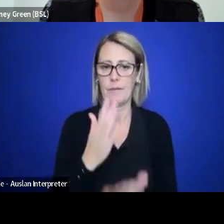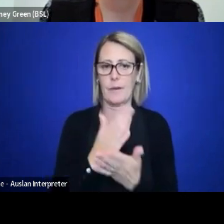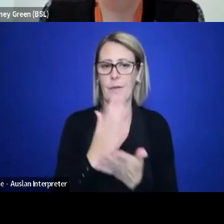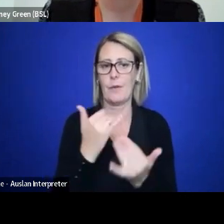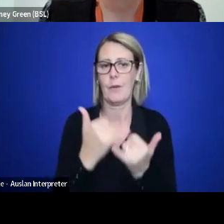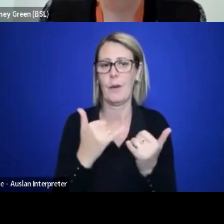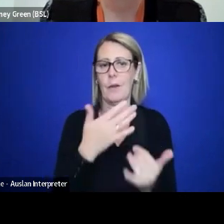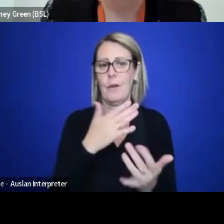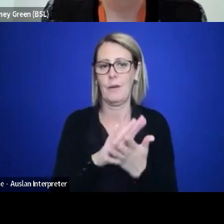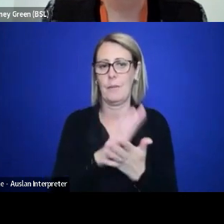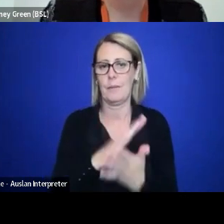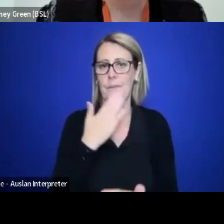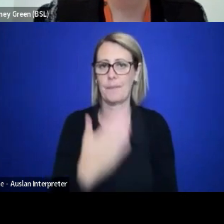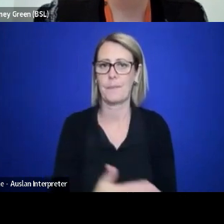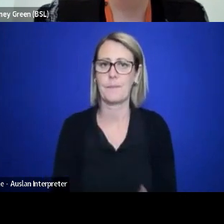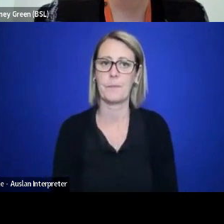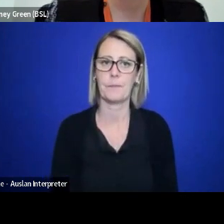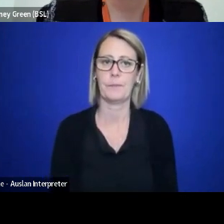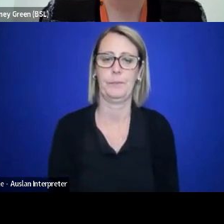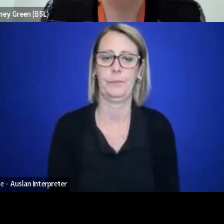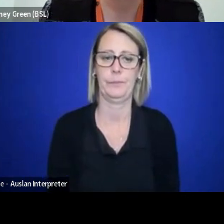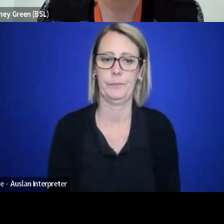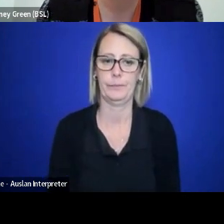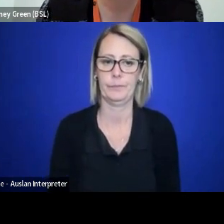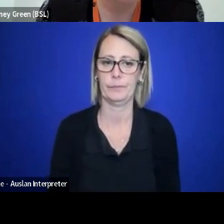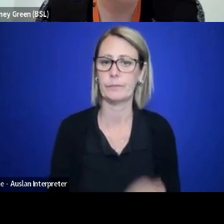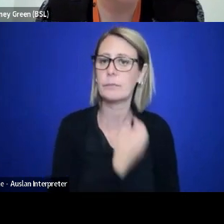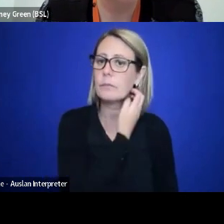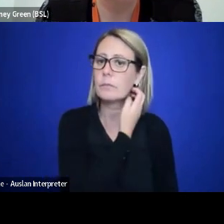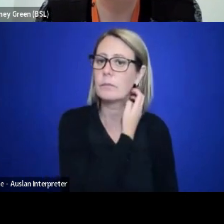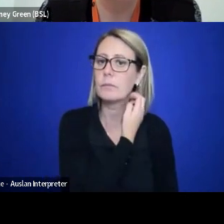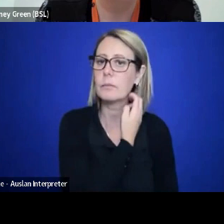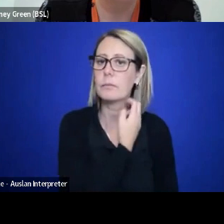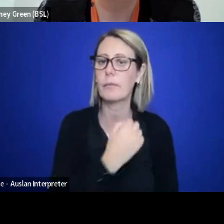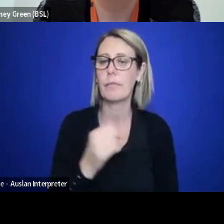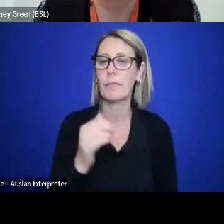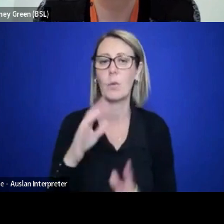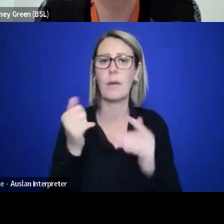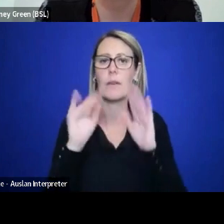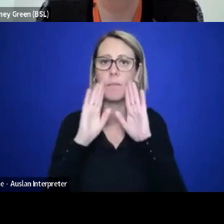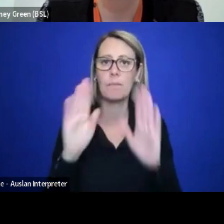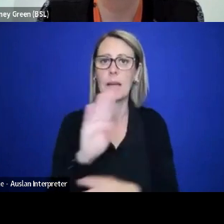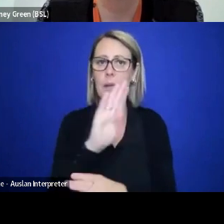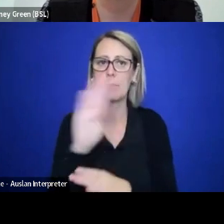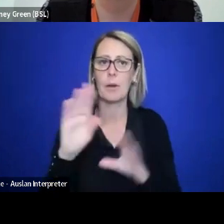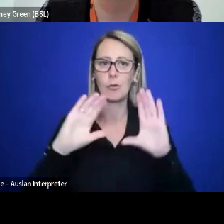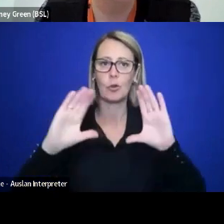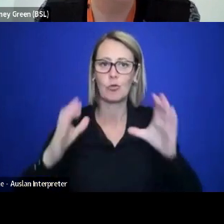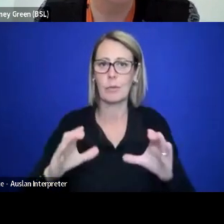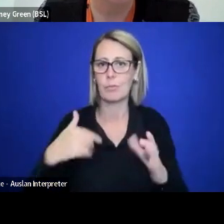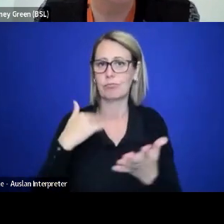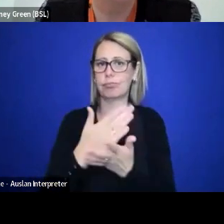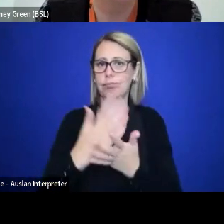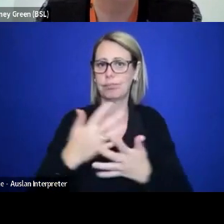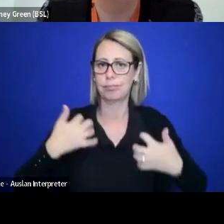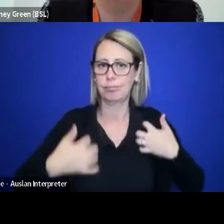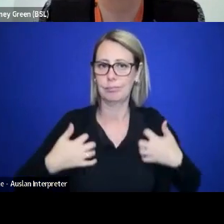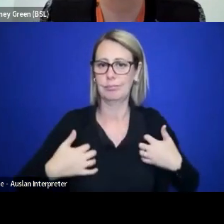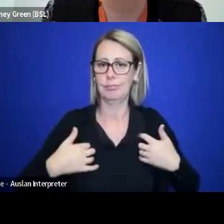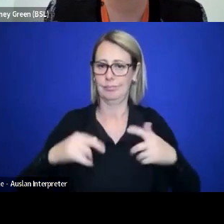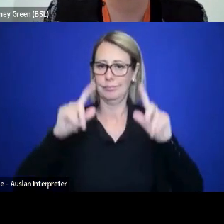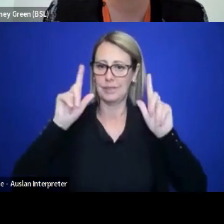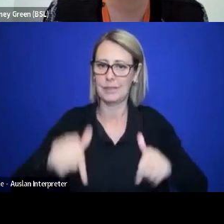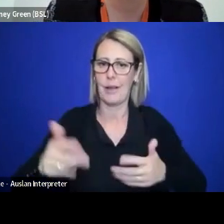happy. Thank you. Thank you. Well, we've got an amazing panelist group here, so I'm very excited to get into